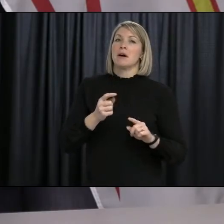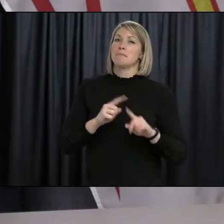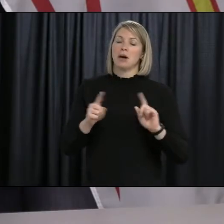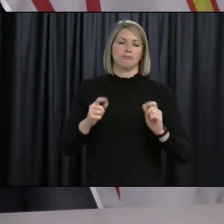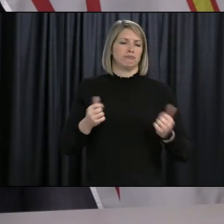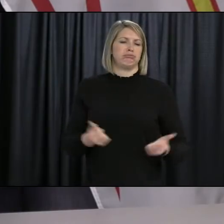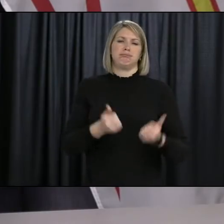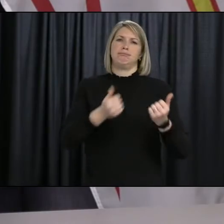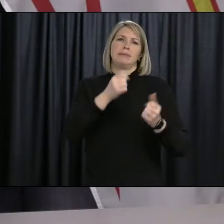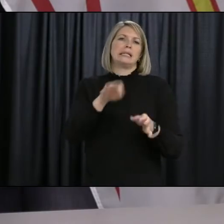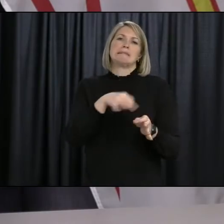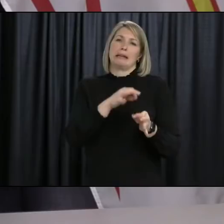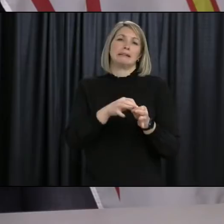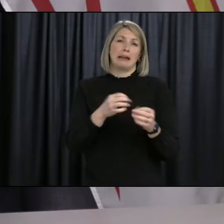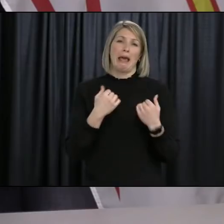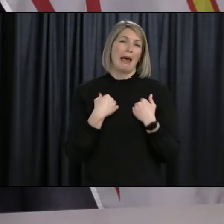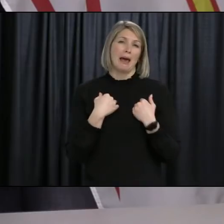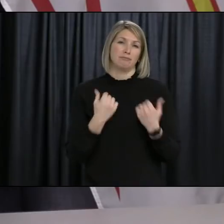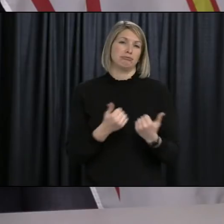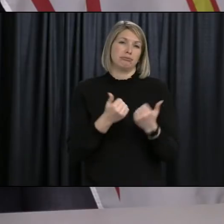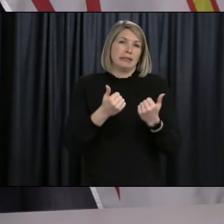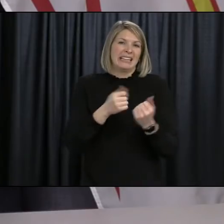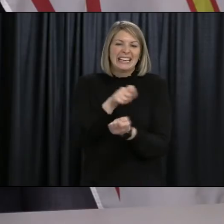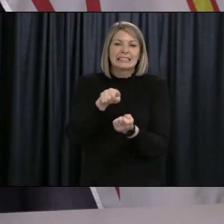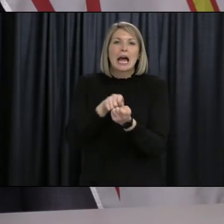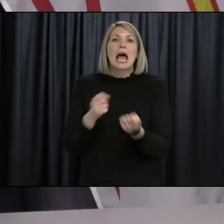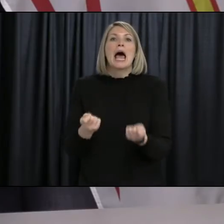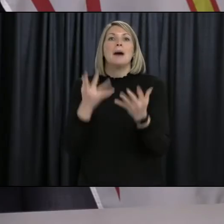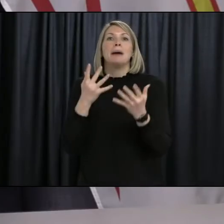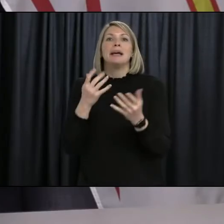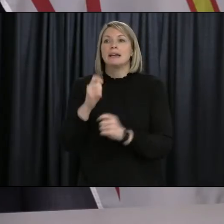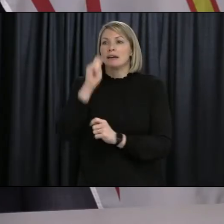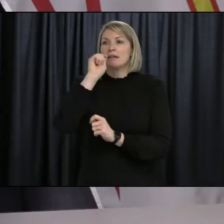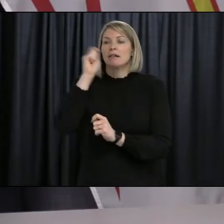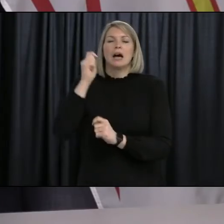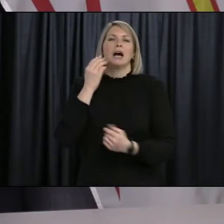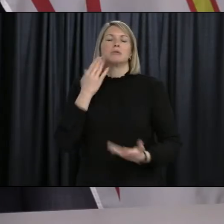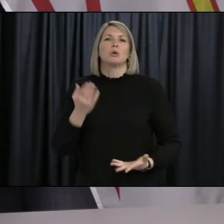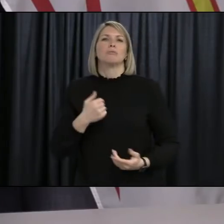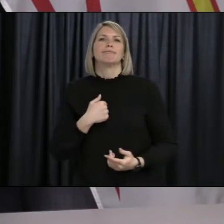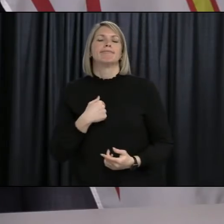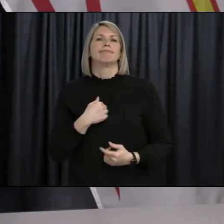issue with the number of tests. We have enough tests to be able to do what we need to do.